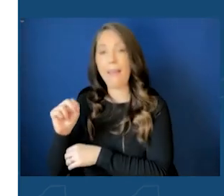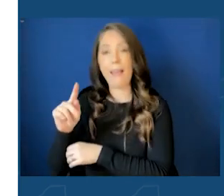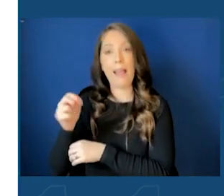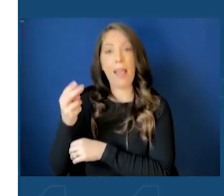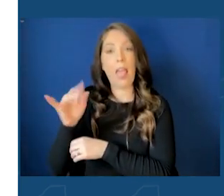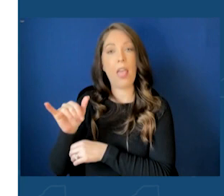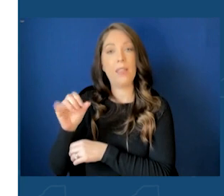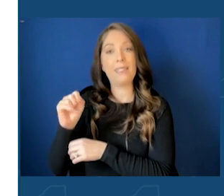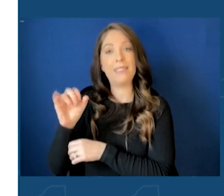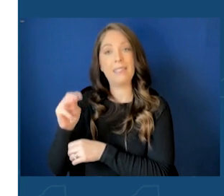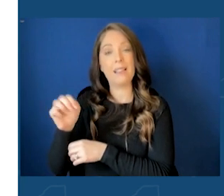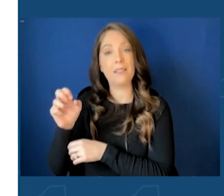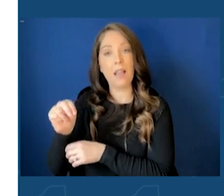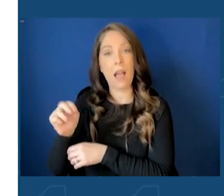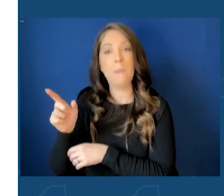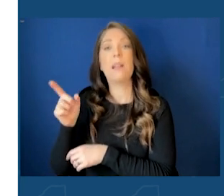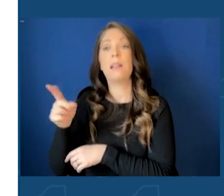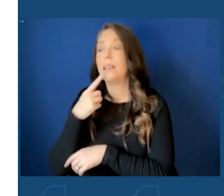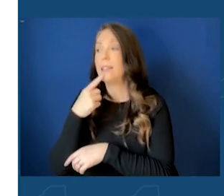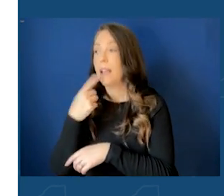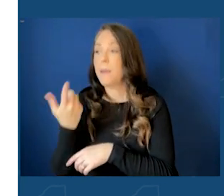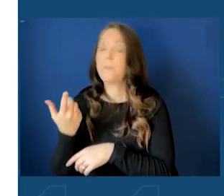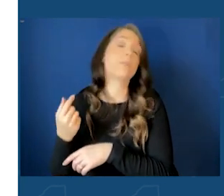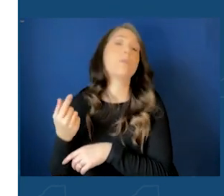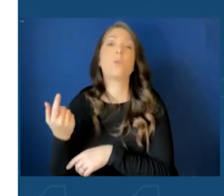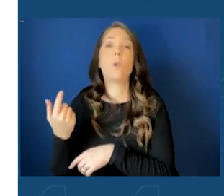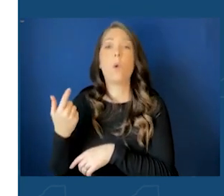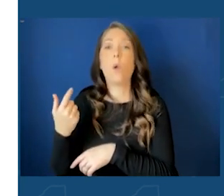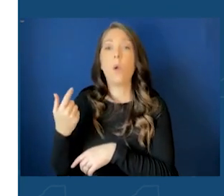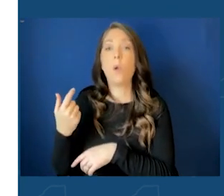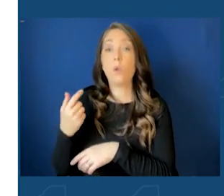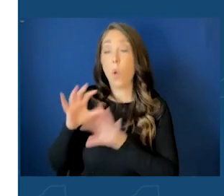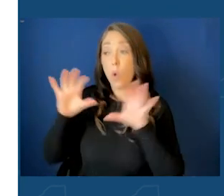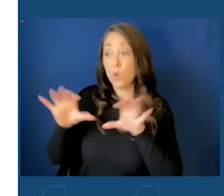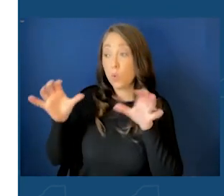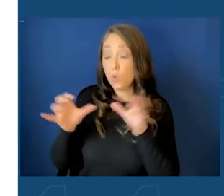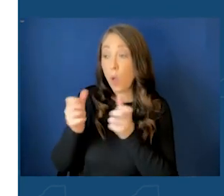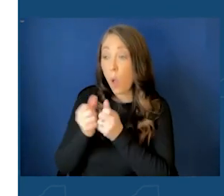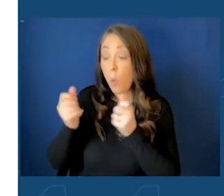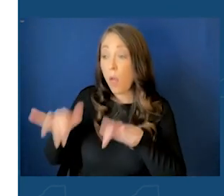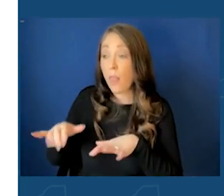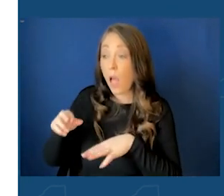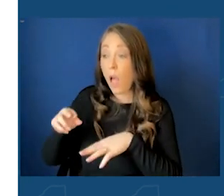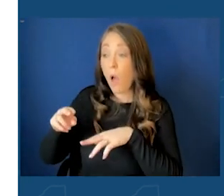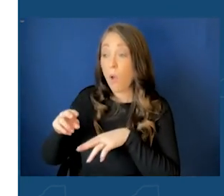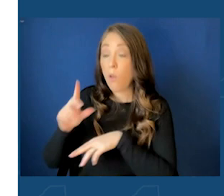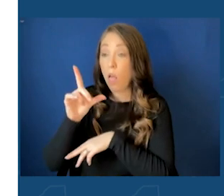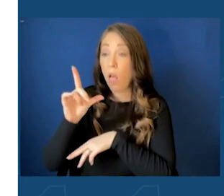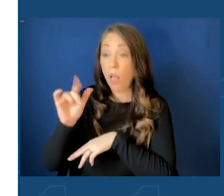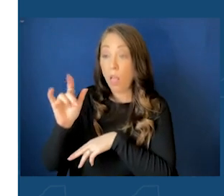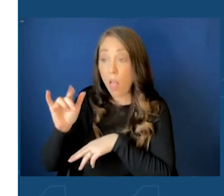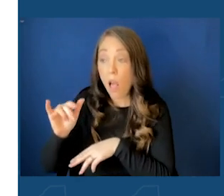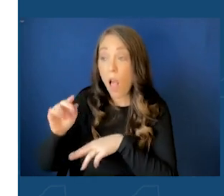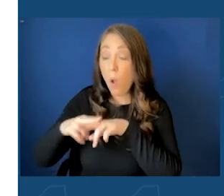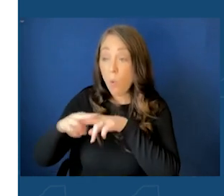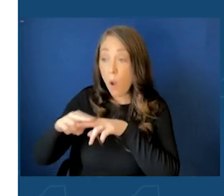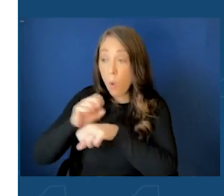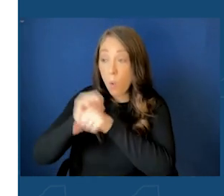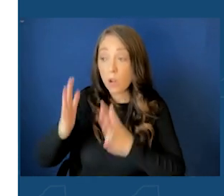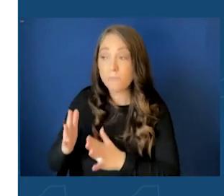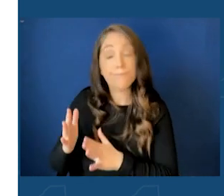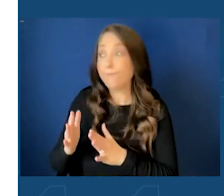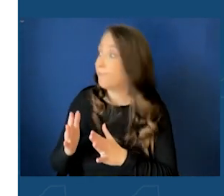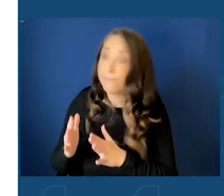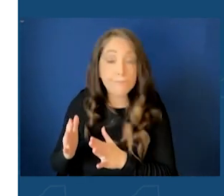so many of the workers at the Long Island Railroad, we could not have done it without the Long Island Railroad workers, so a big hand for all of